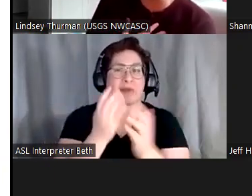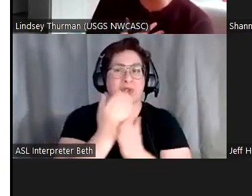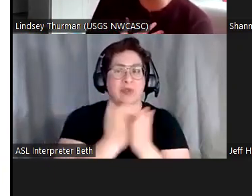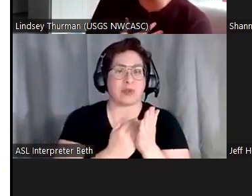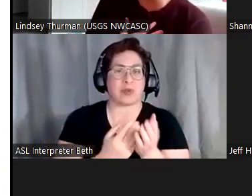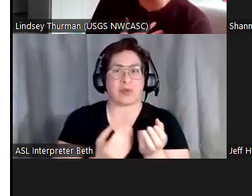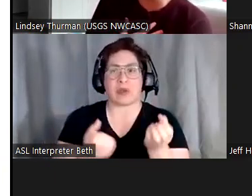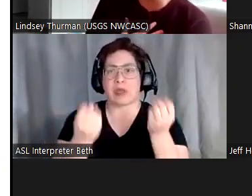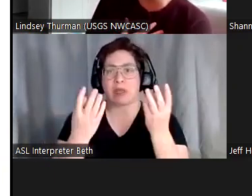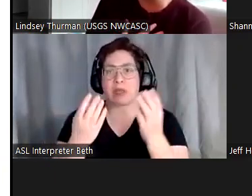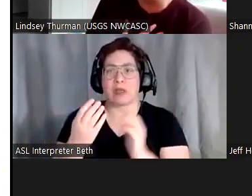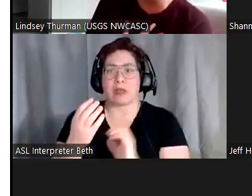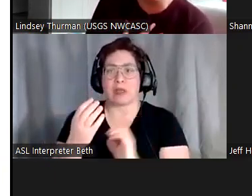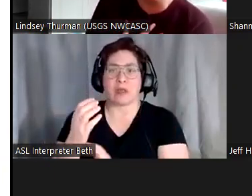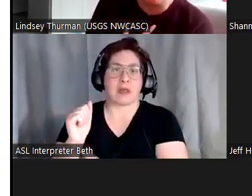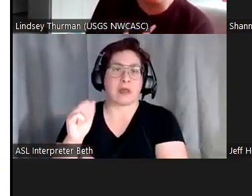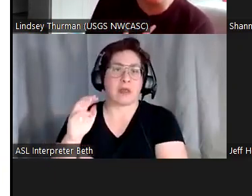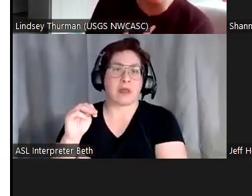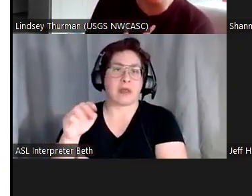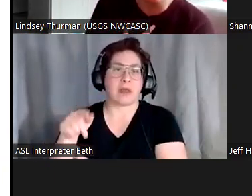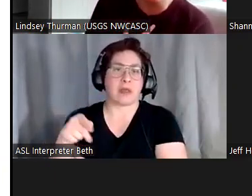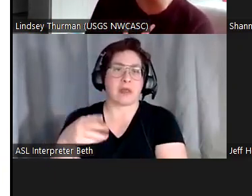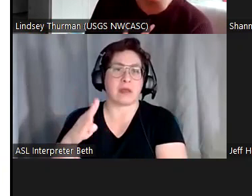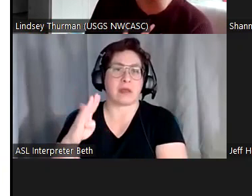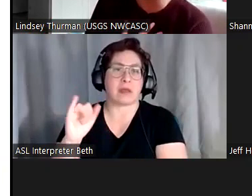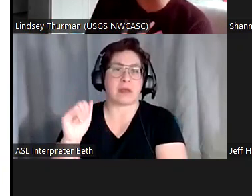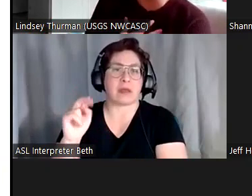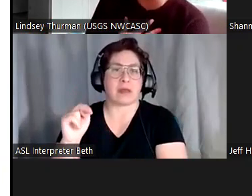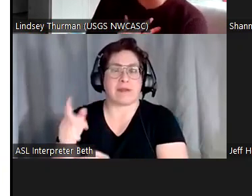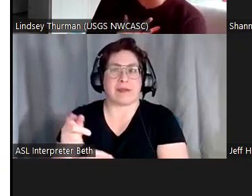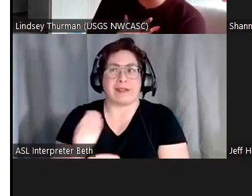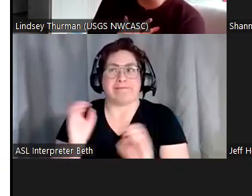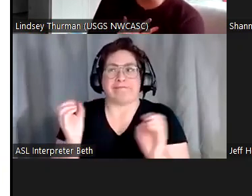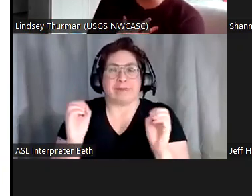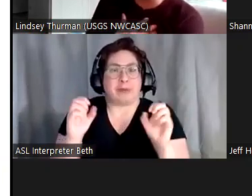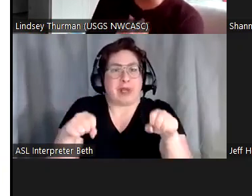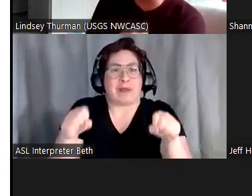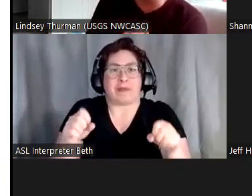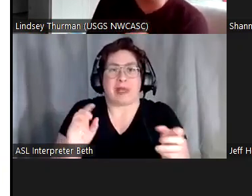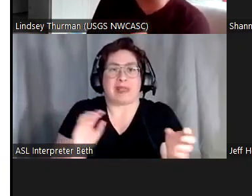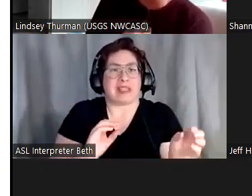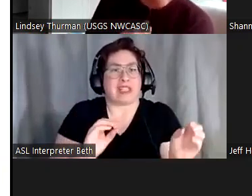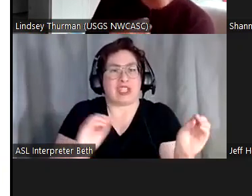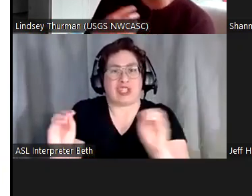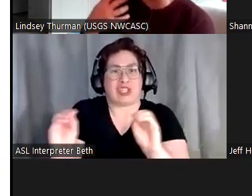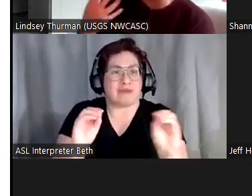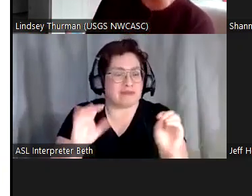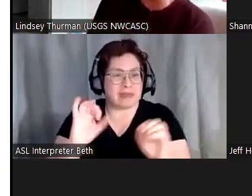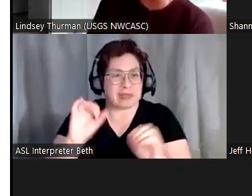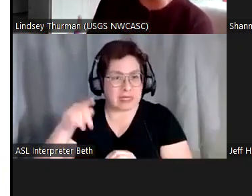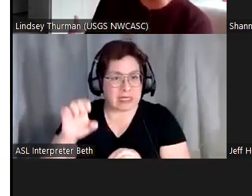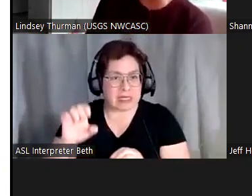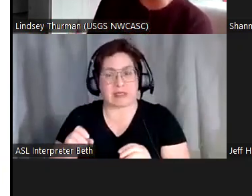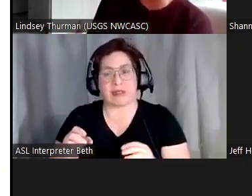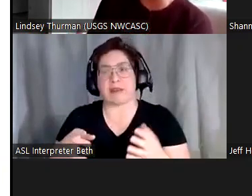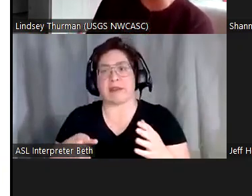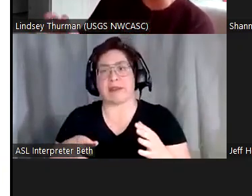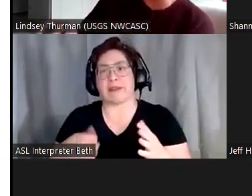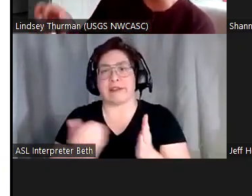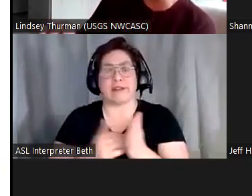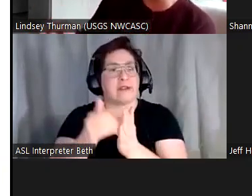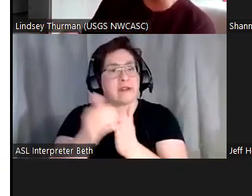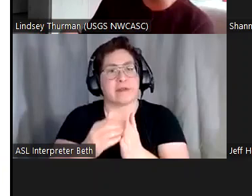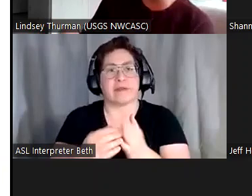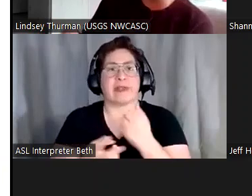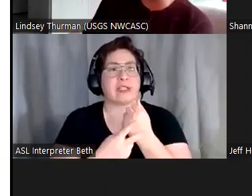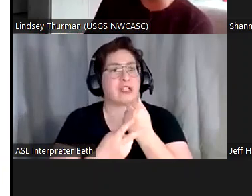that I work on, they really don't have a capacity to shift in space. So we are frequently looking at conservation actions to